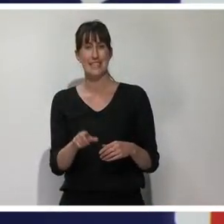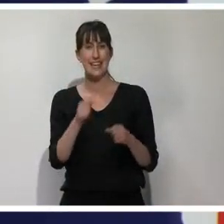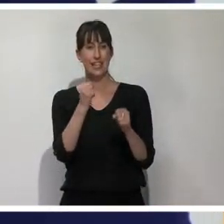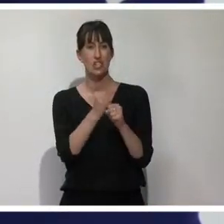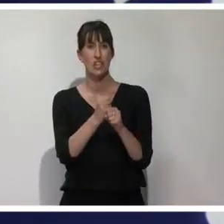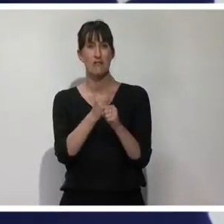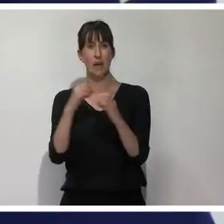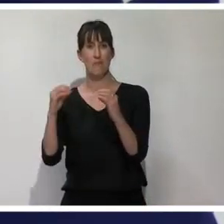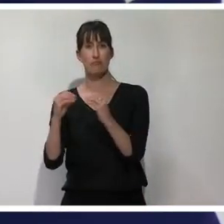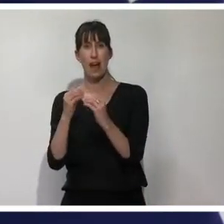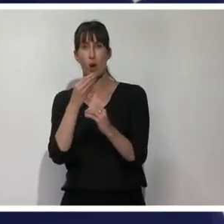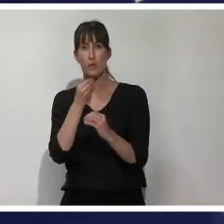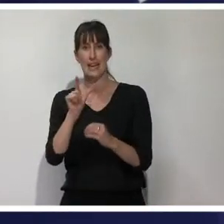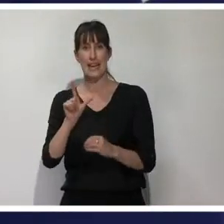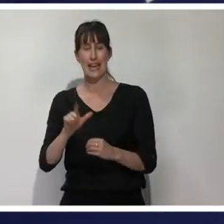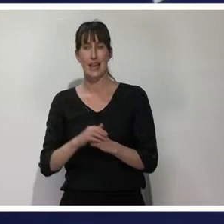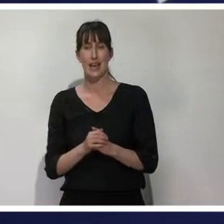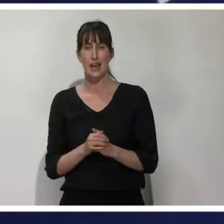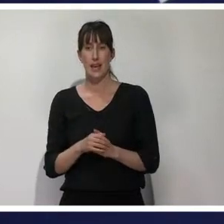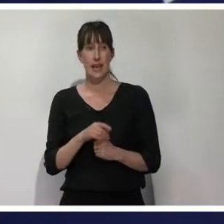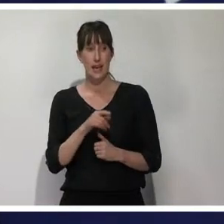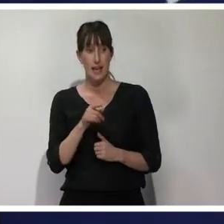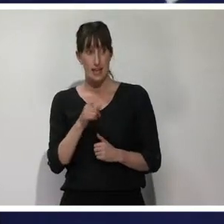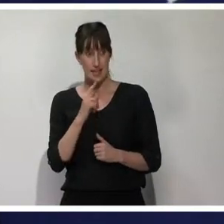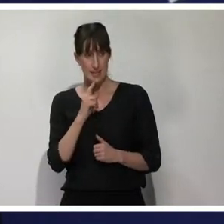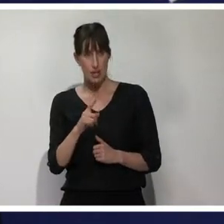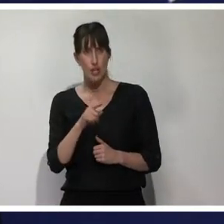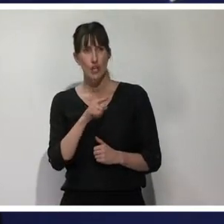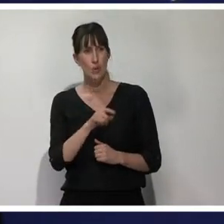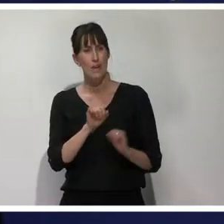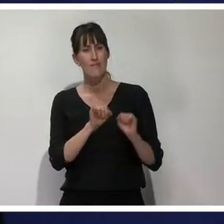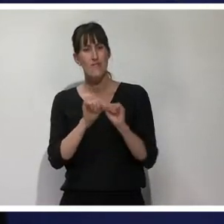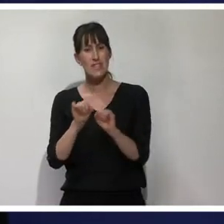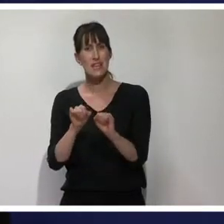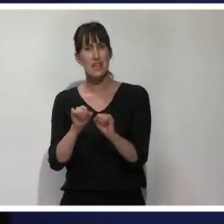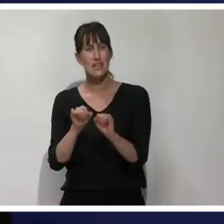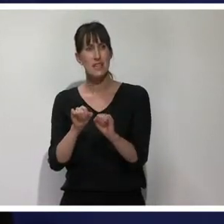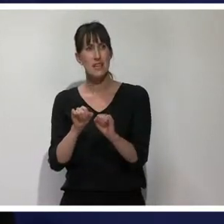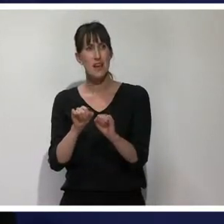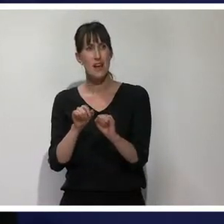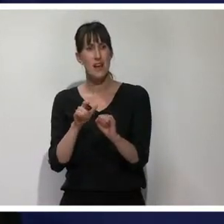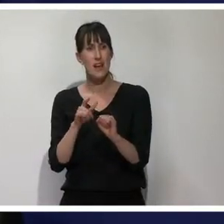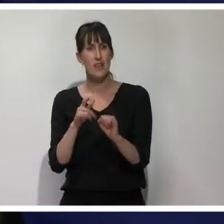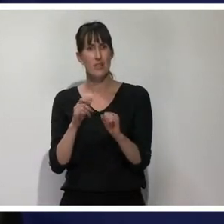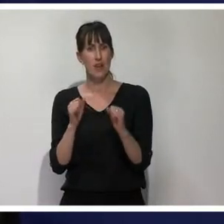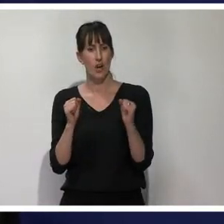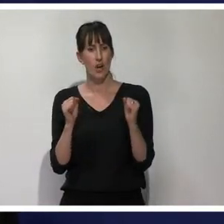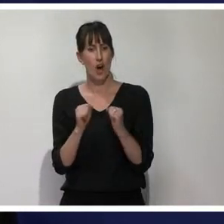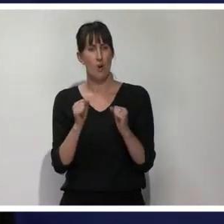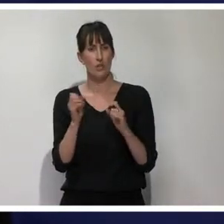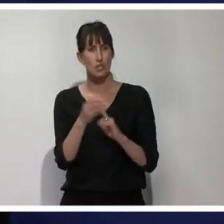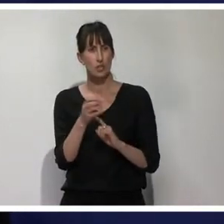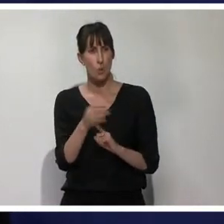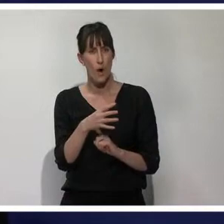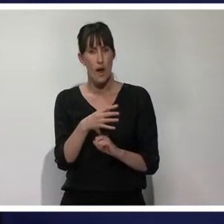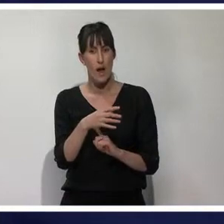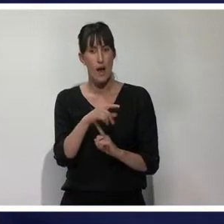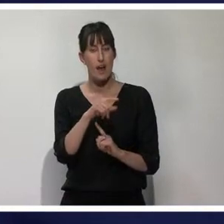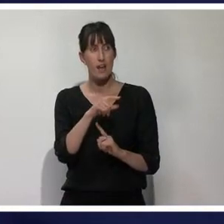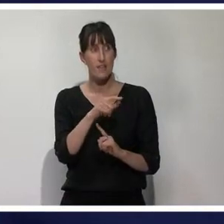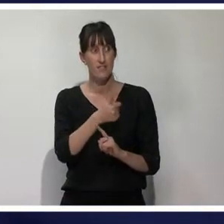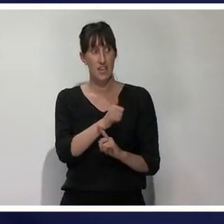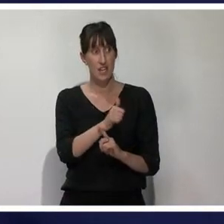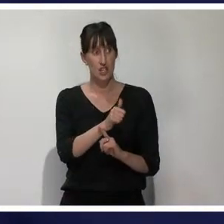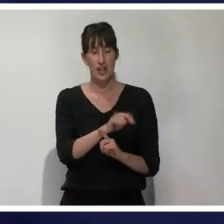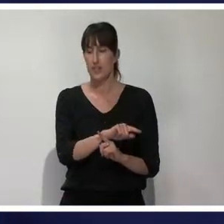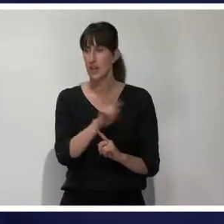that you visited a mask store and that Dr. Bloomfield had a COVID-19 test. Was that just a coincidence?